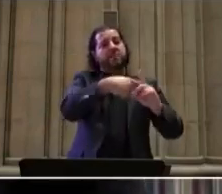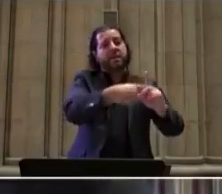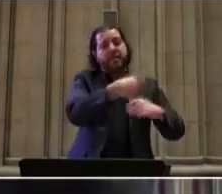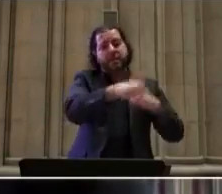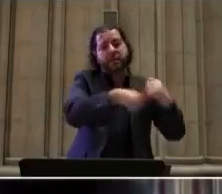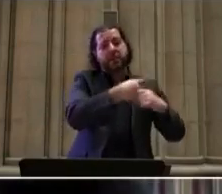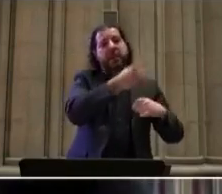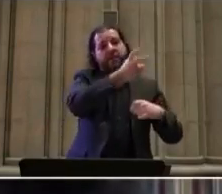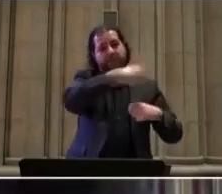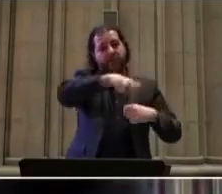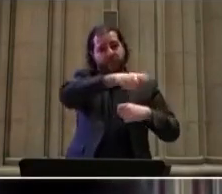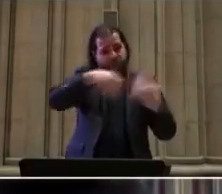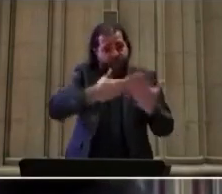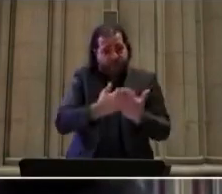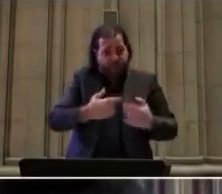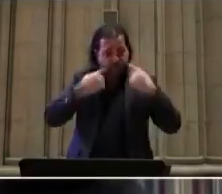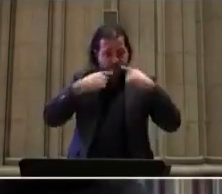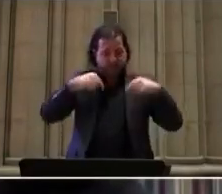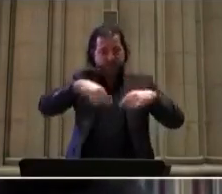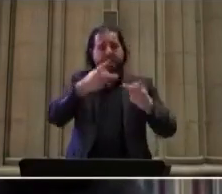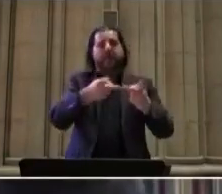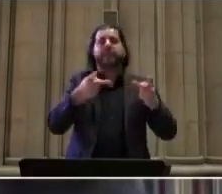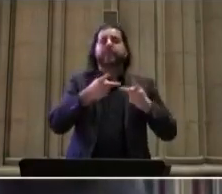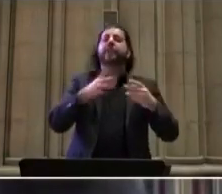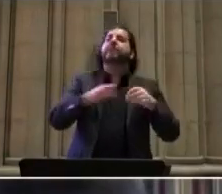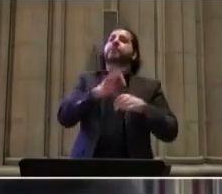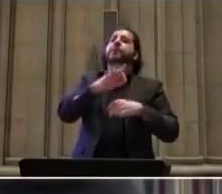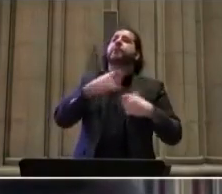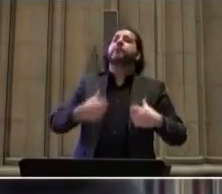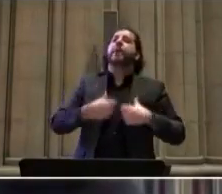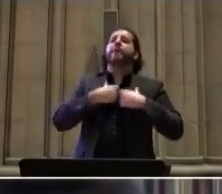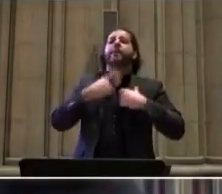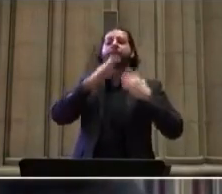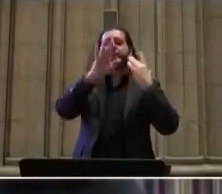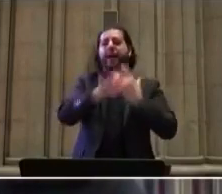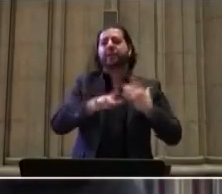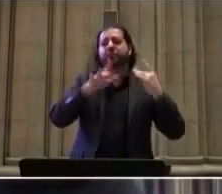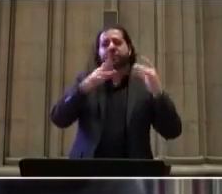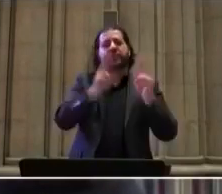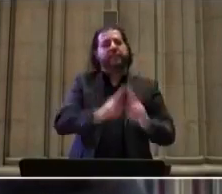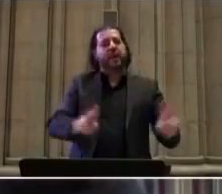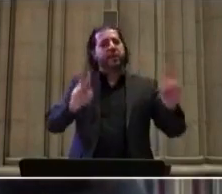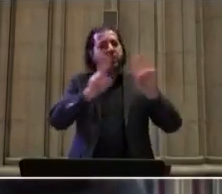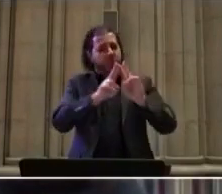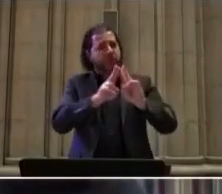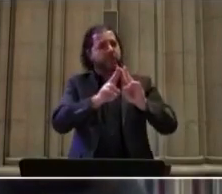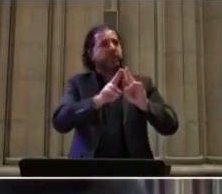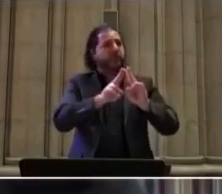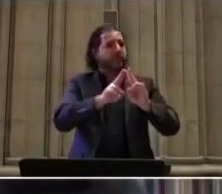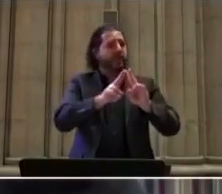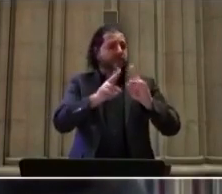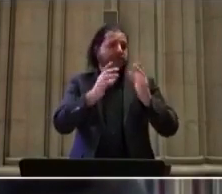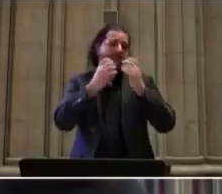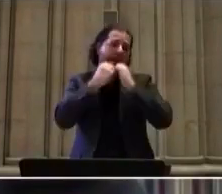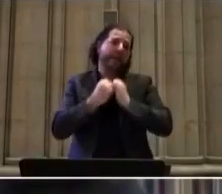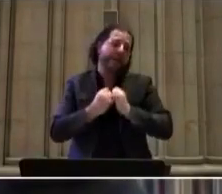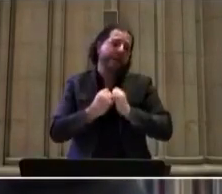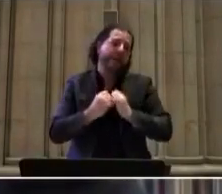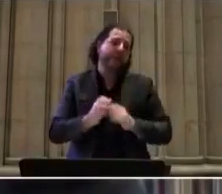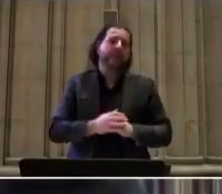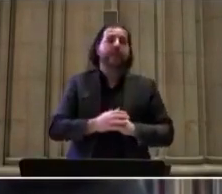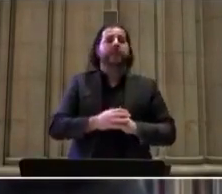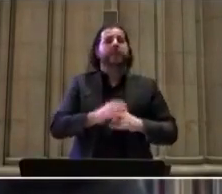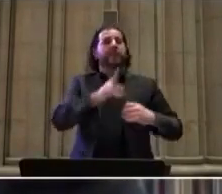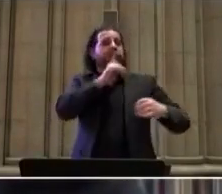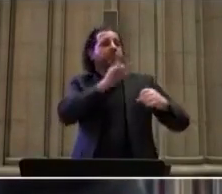to this place, spiritual lives, lives of compassion and values, contemplative lives matter. It is with